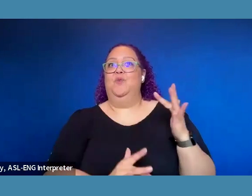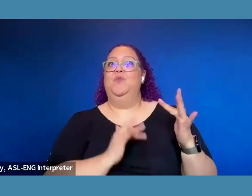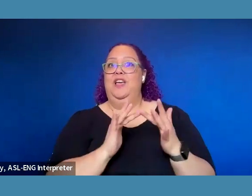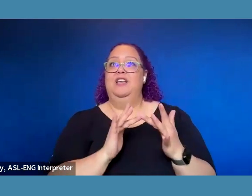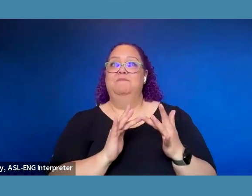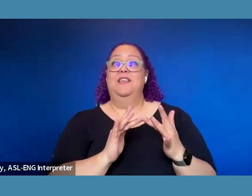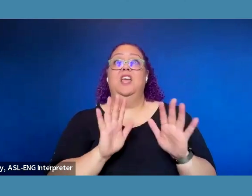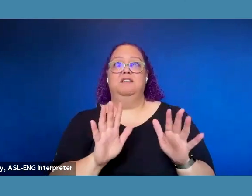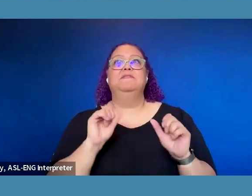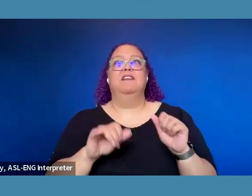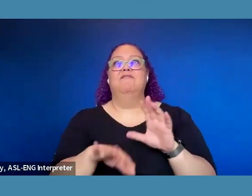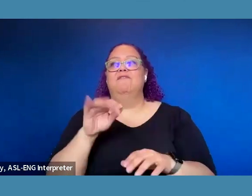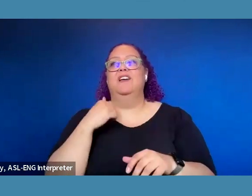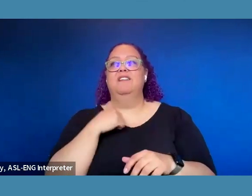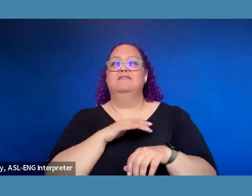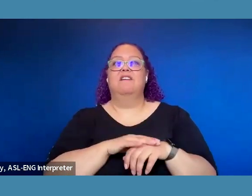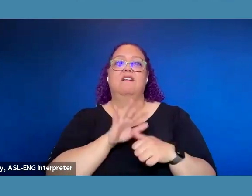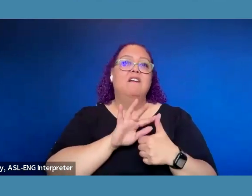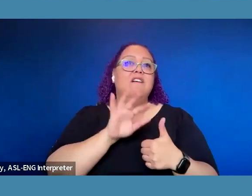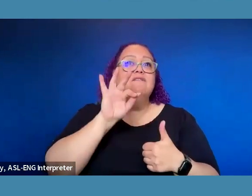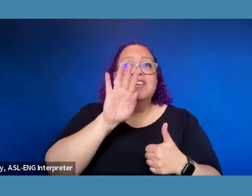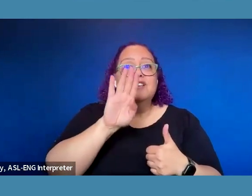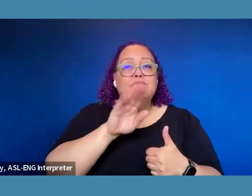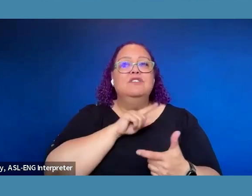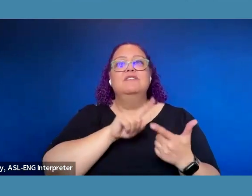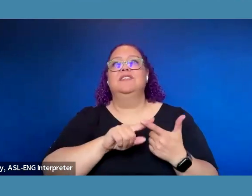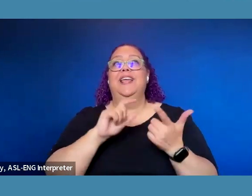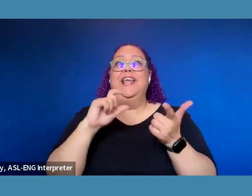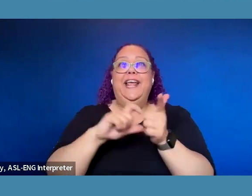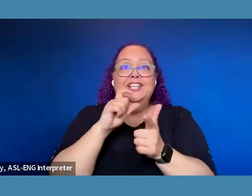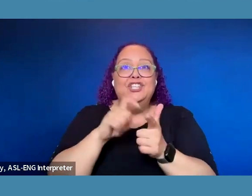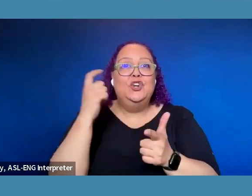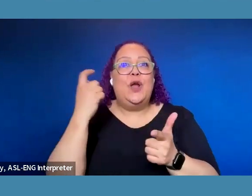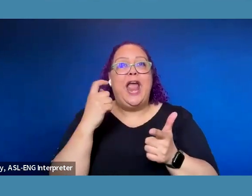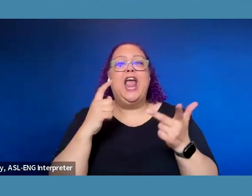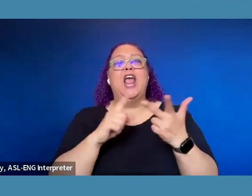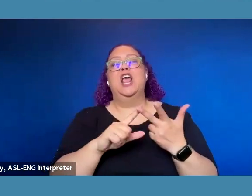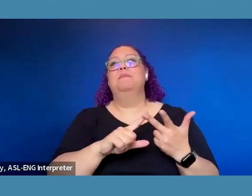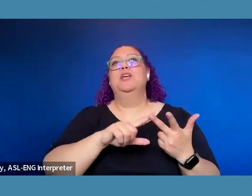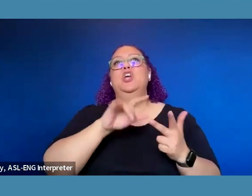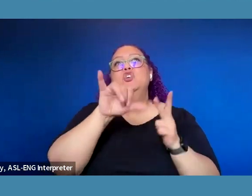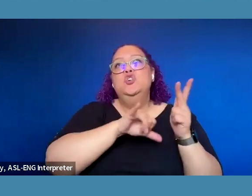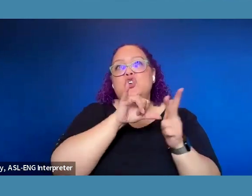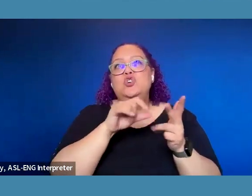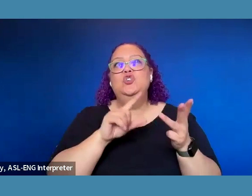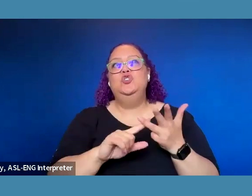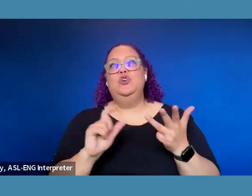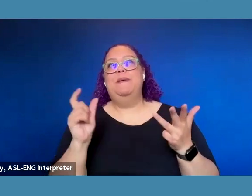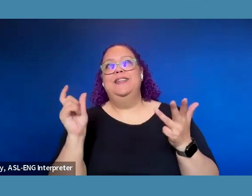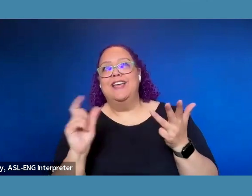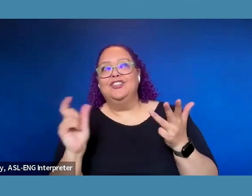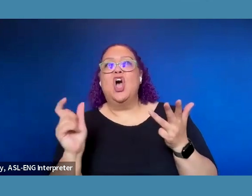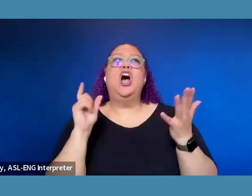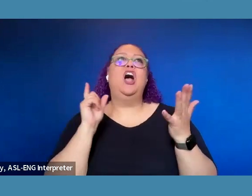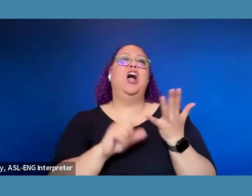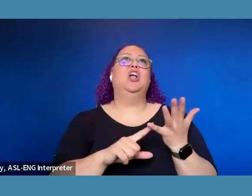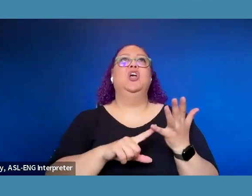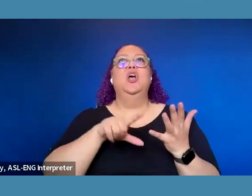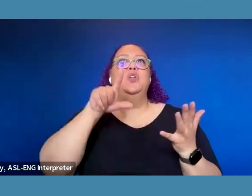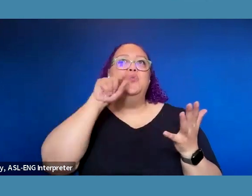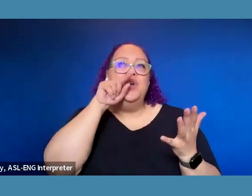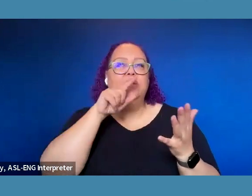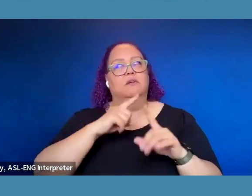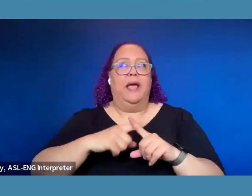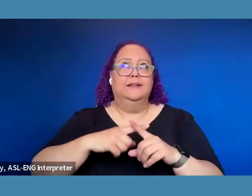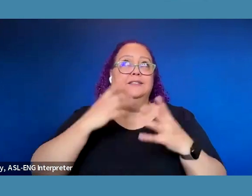Facebook, Instagram, LinkedIn, YouTube, TikTok, Twitter, X, everything. So you can find